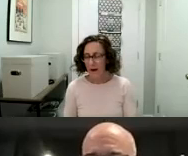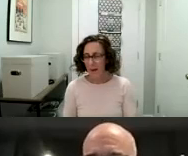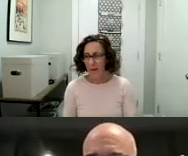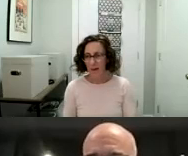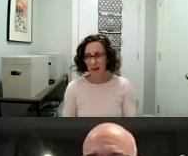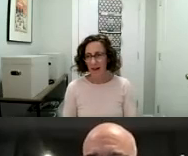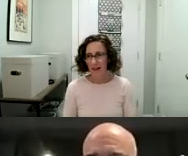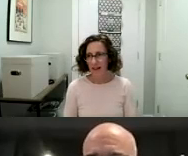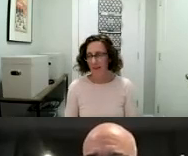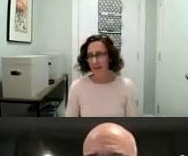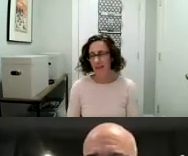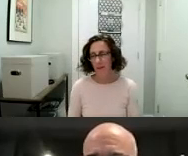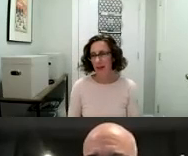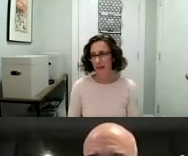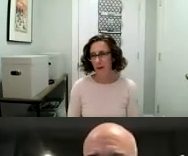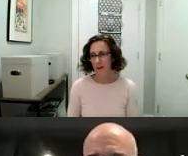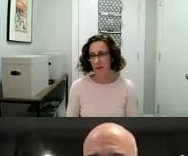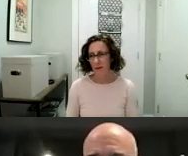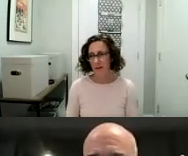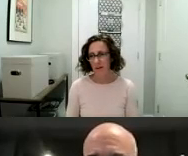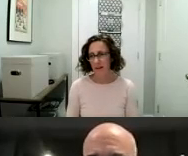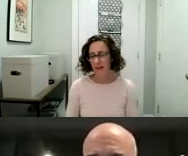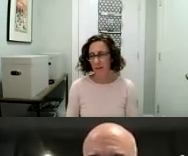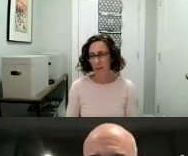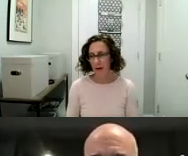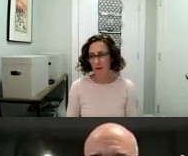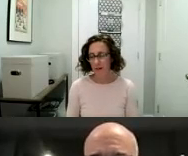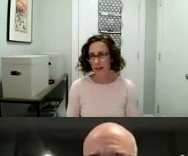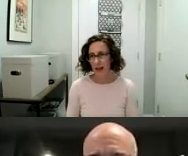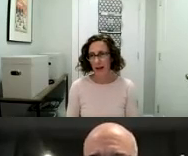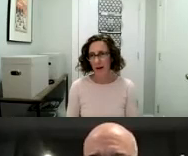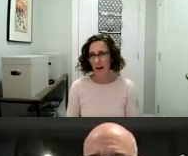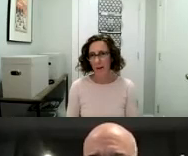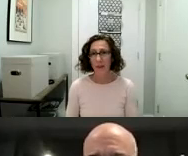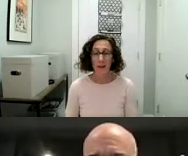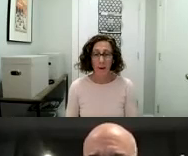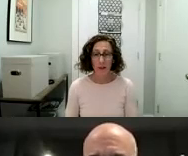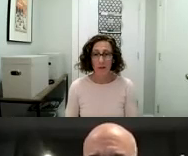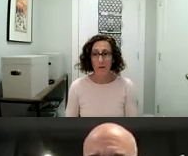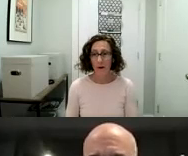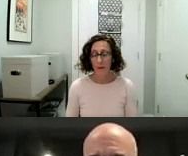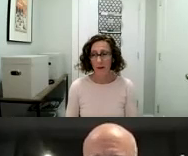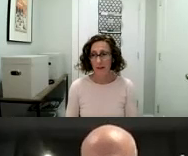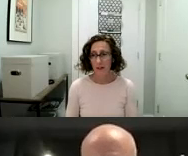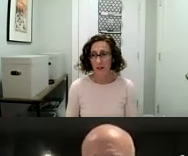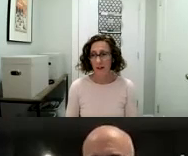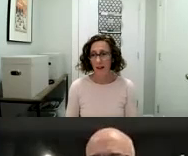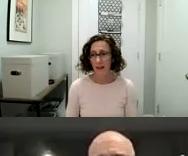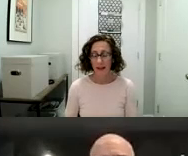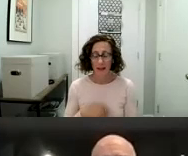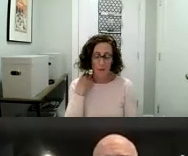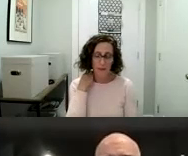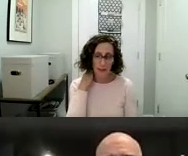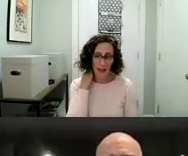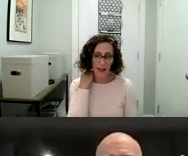We'll wrap up here, and in the event that somebody has a question, we'll definitely break over to that. Thank you, Matthew, for the presentation and